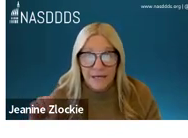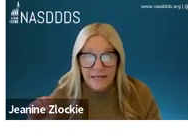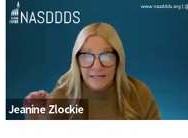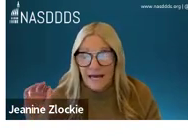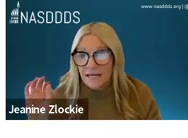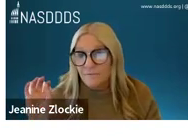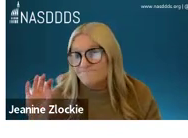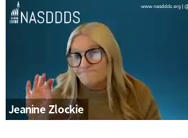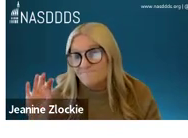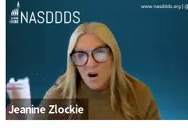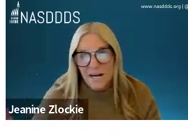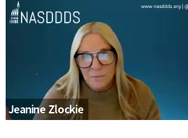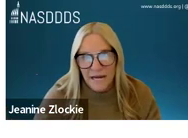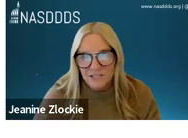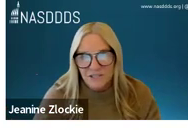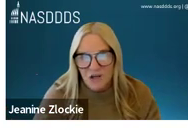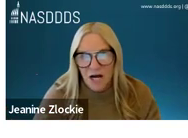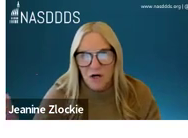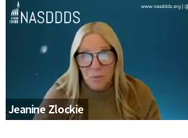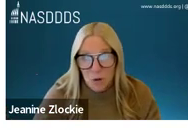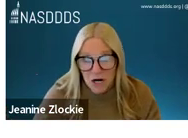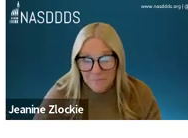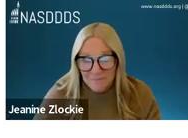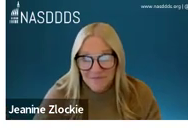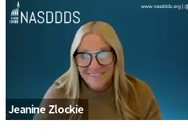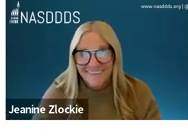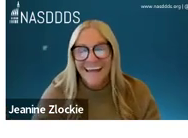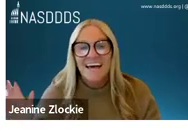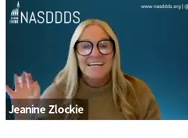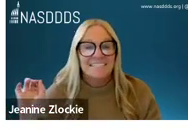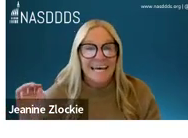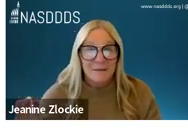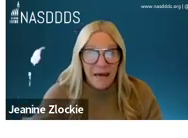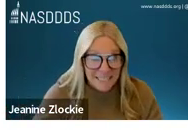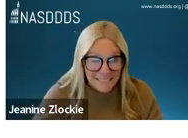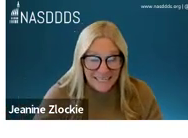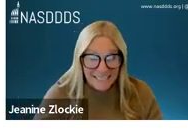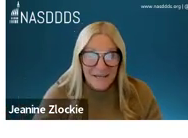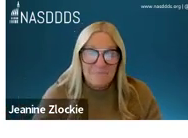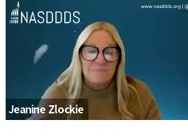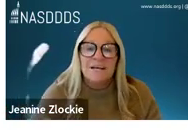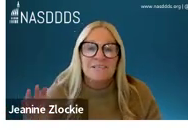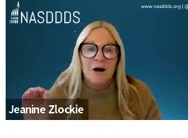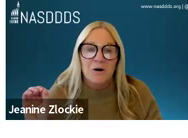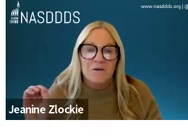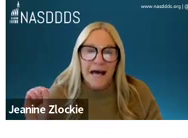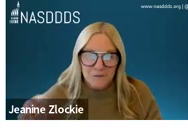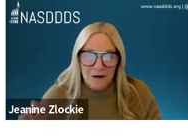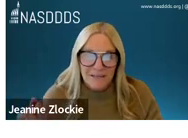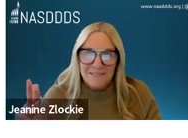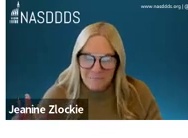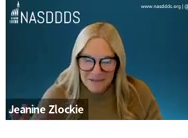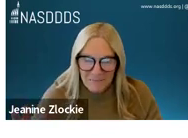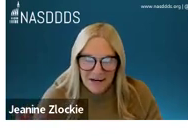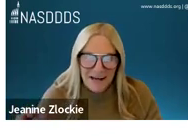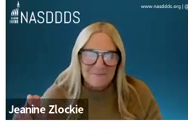that baby is like 400 pages long or more, 10 appendices. So that's